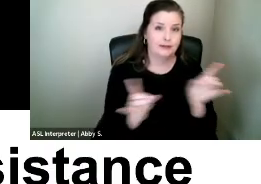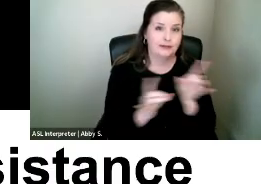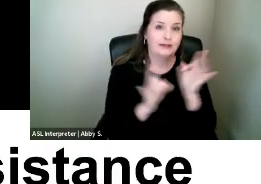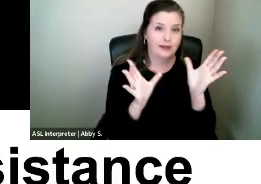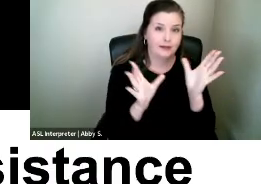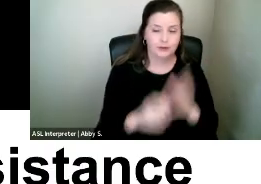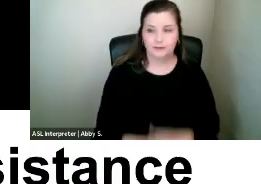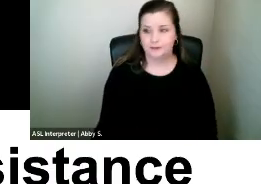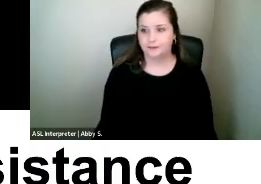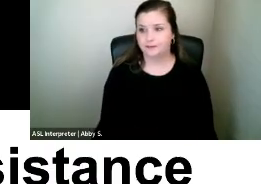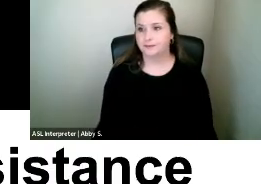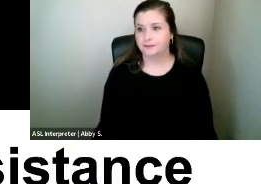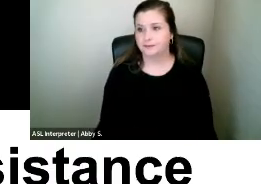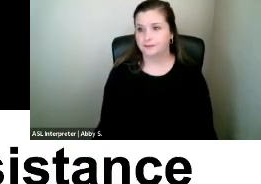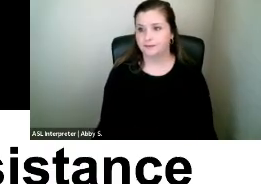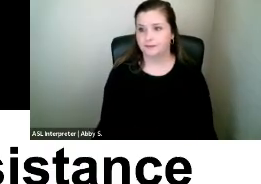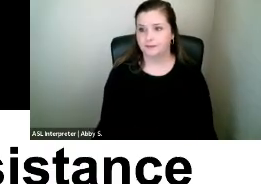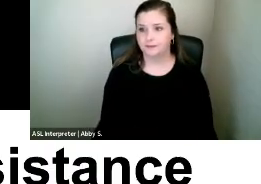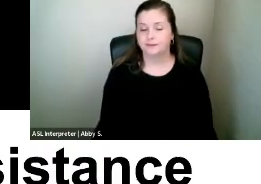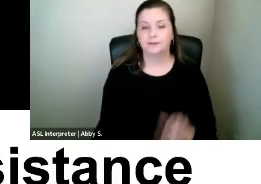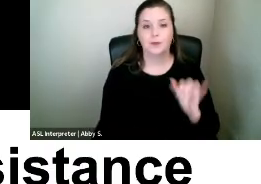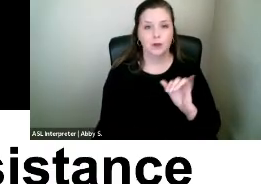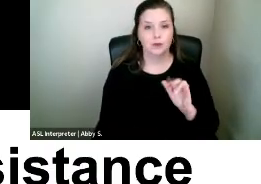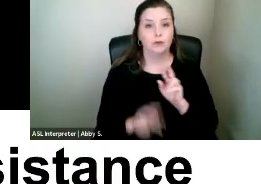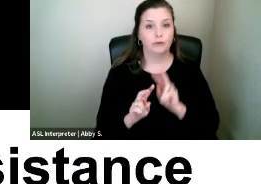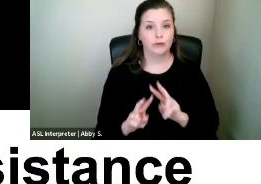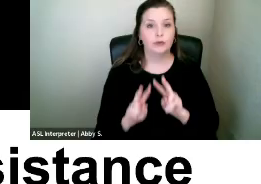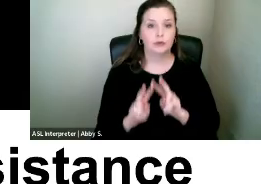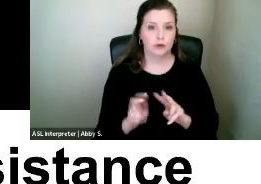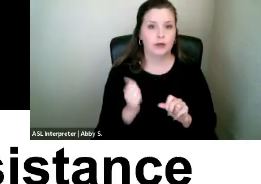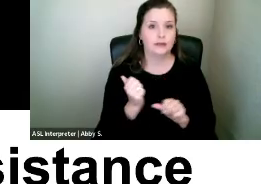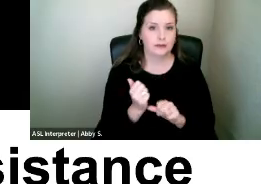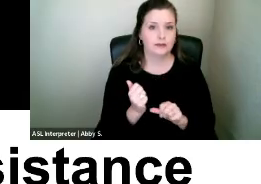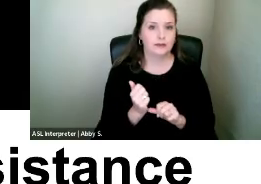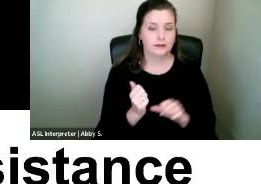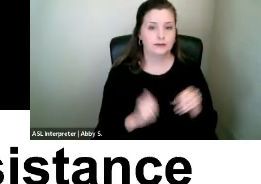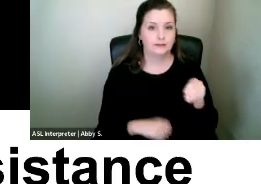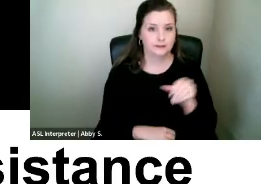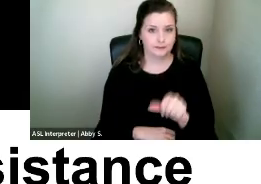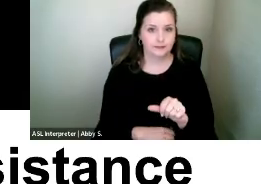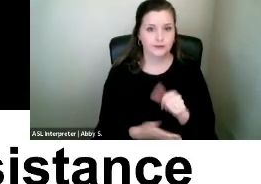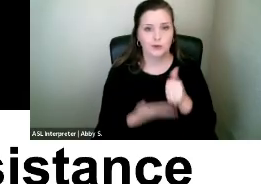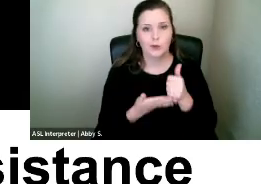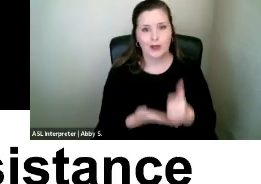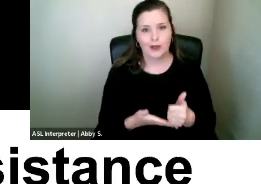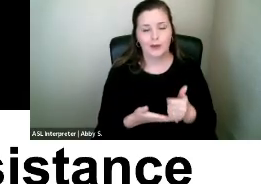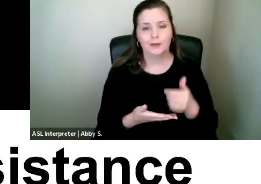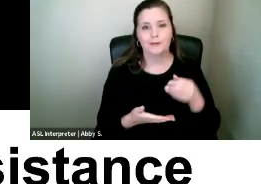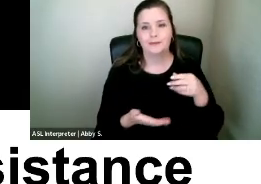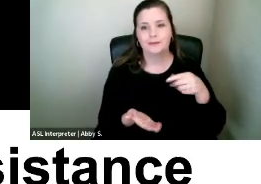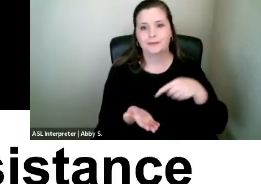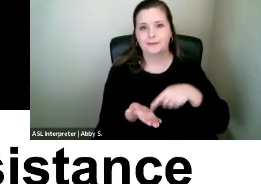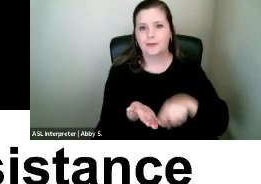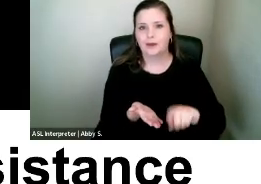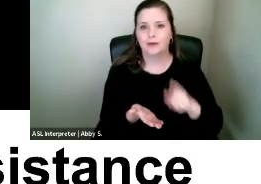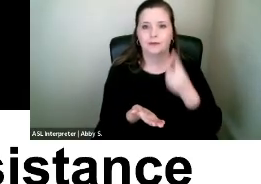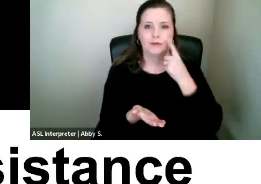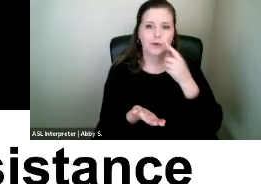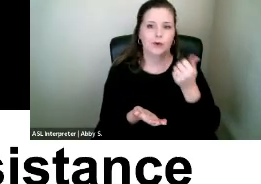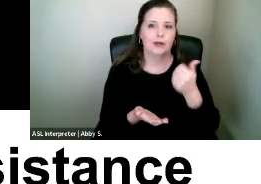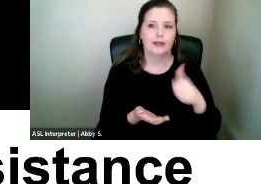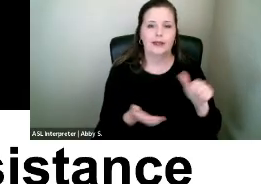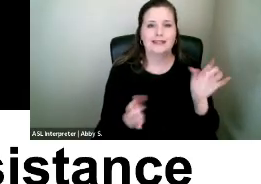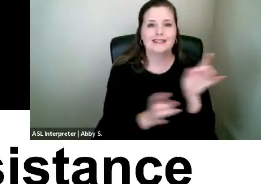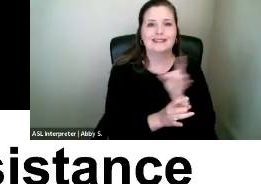There's also funeral assistance that may be covered to help cover any disaster-caused